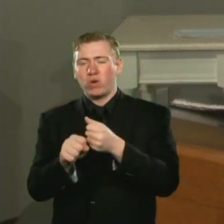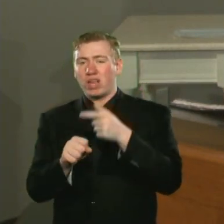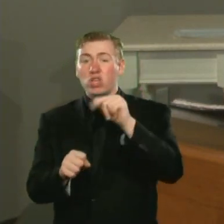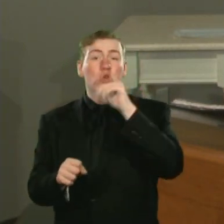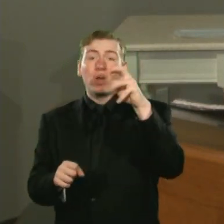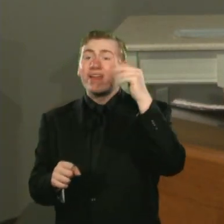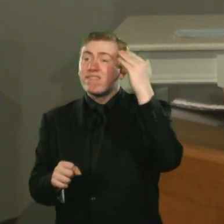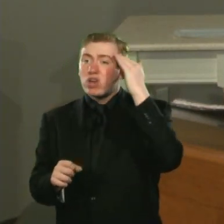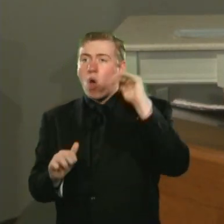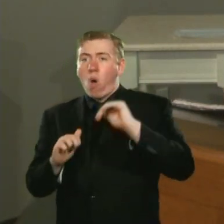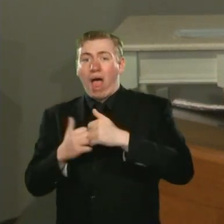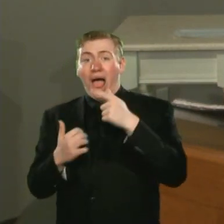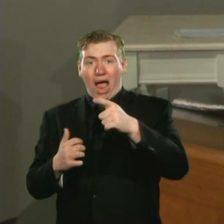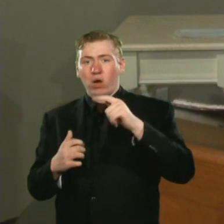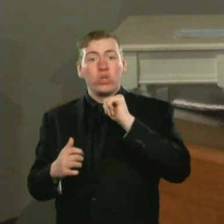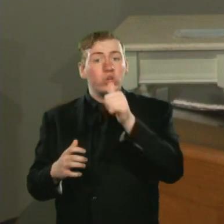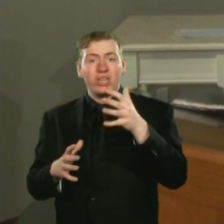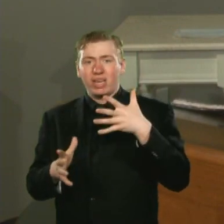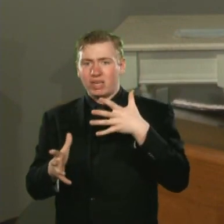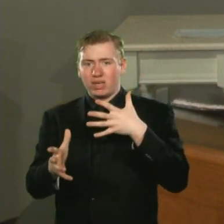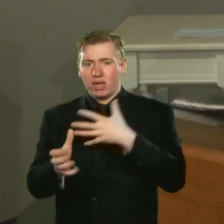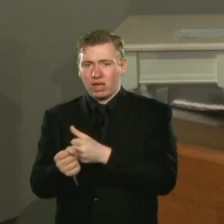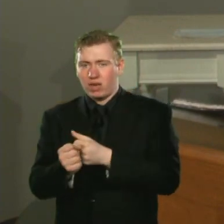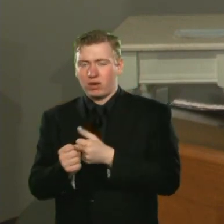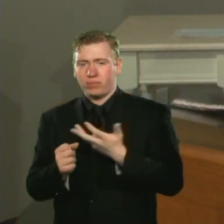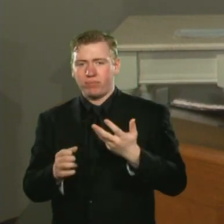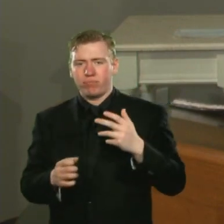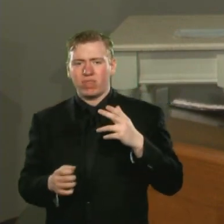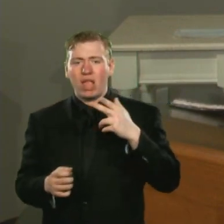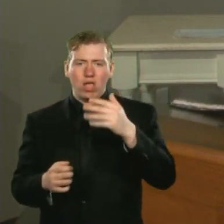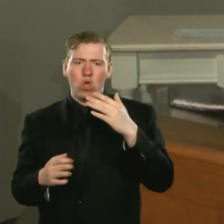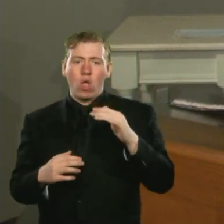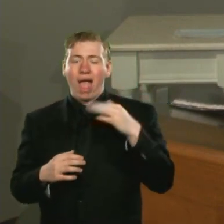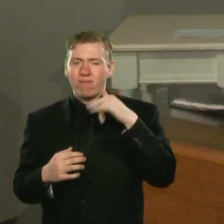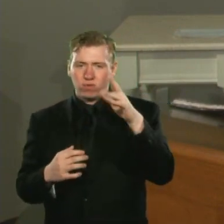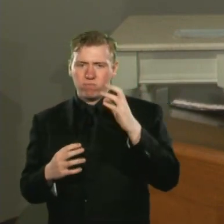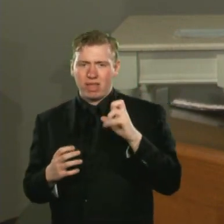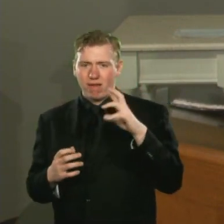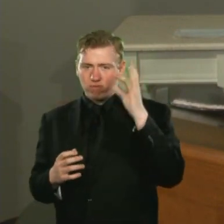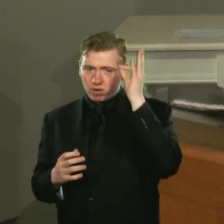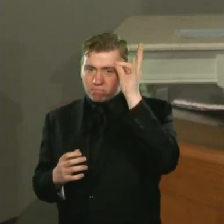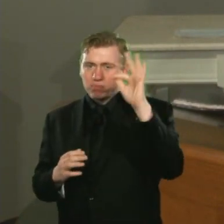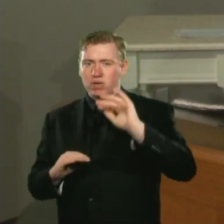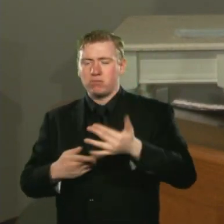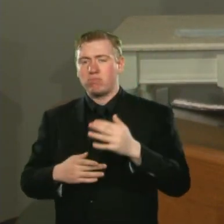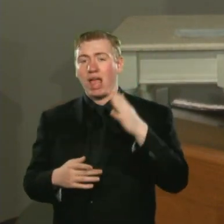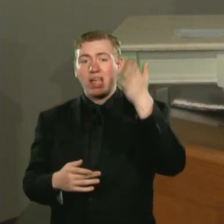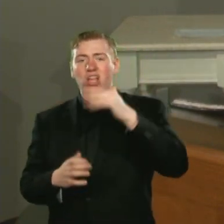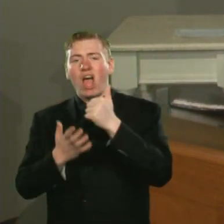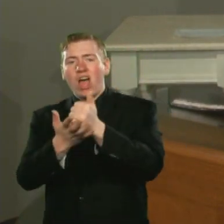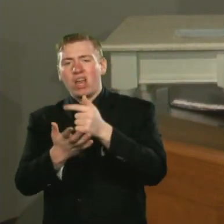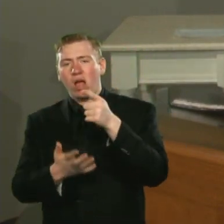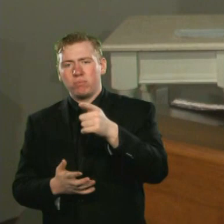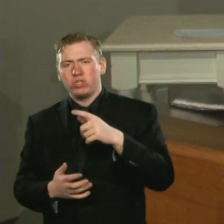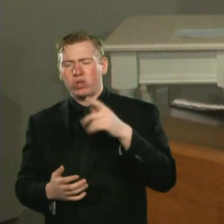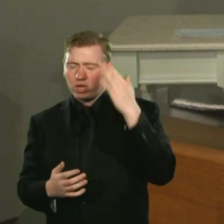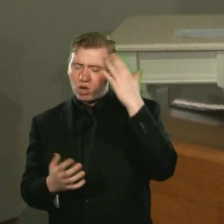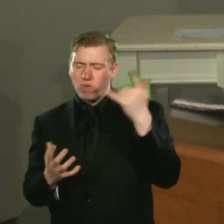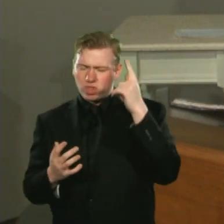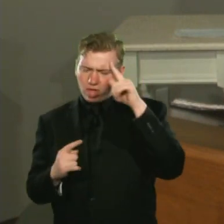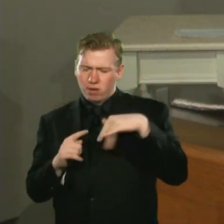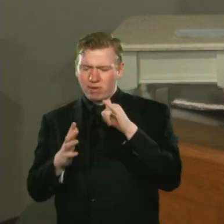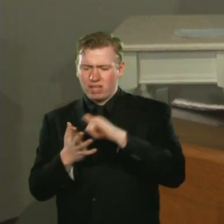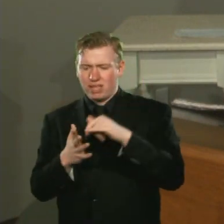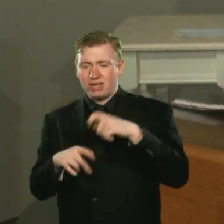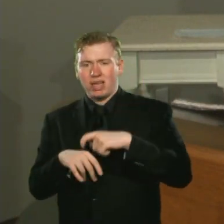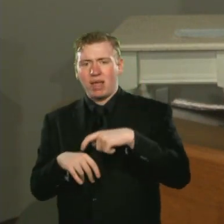in the world you got out of that accident. You almost died, you know. And God helped you. You know what you thought about at that time? There's